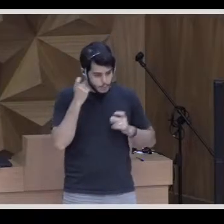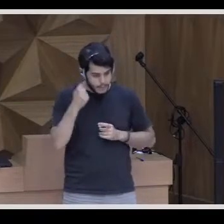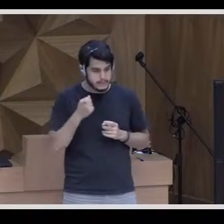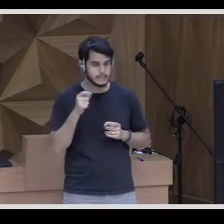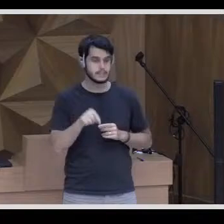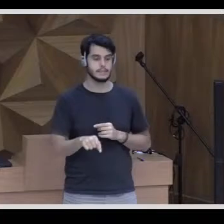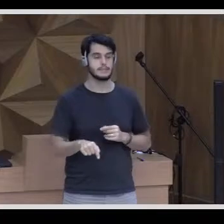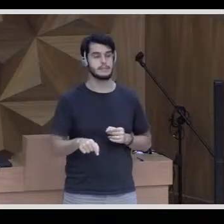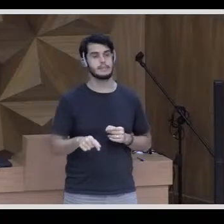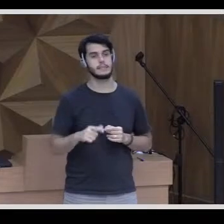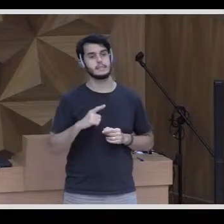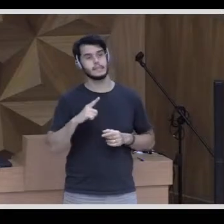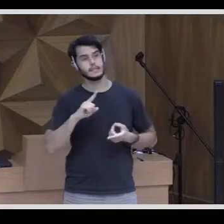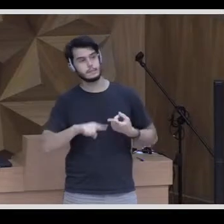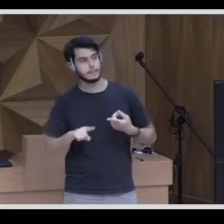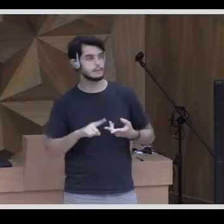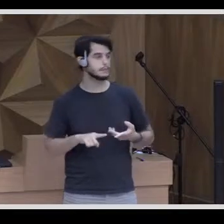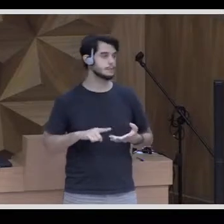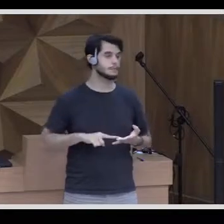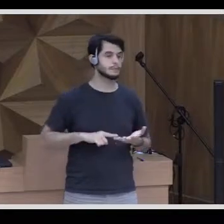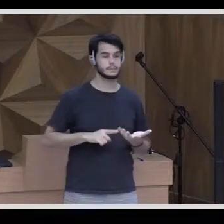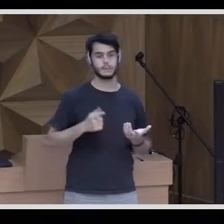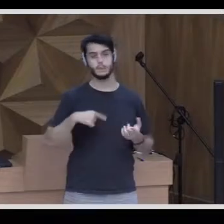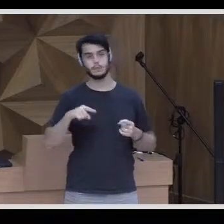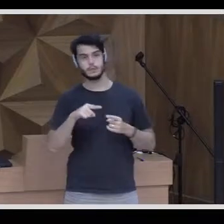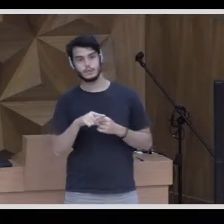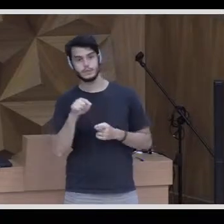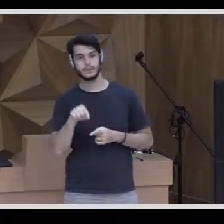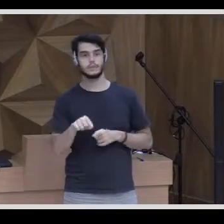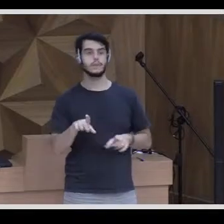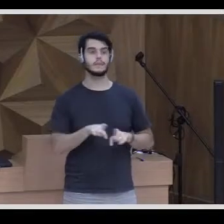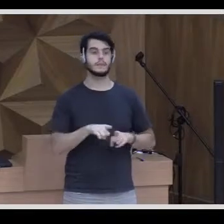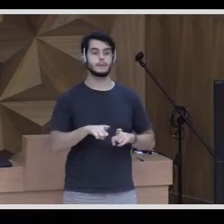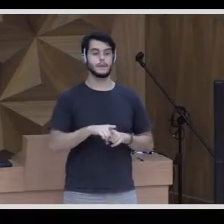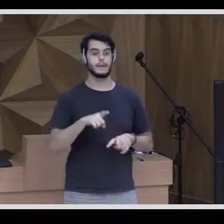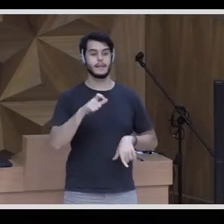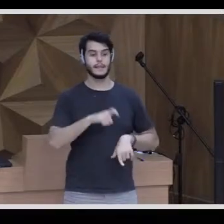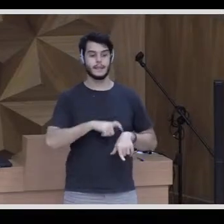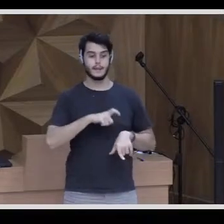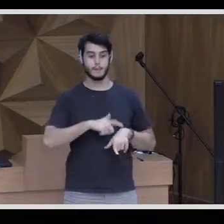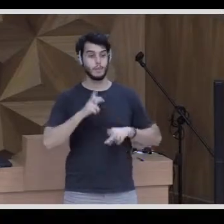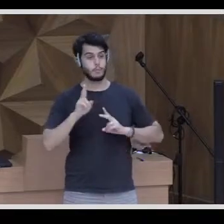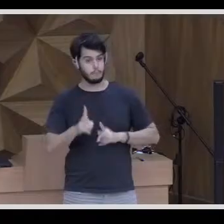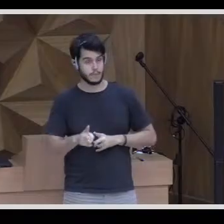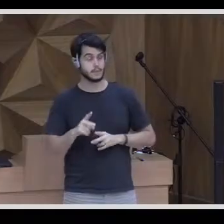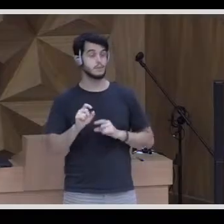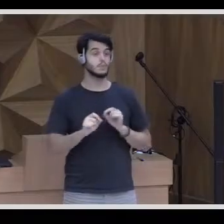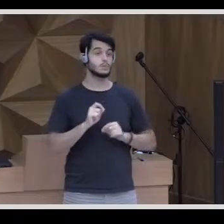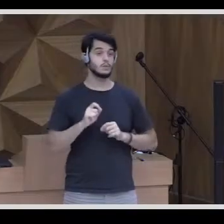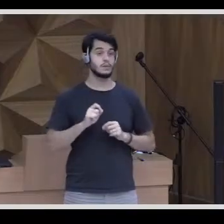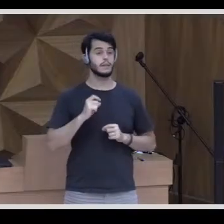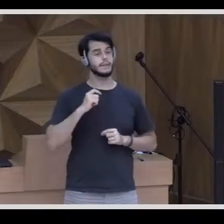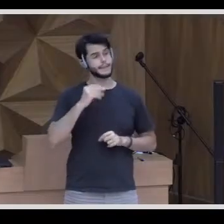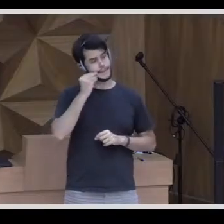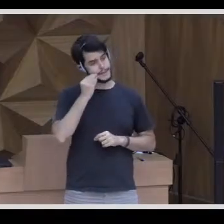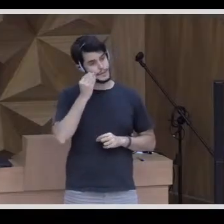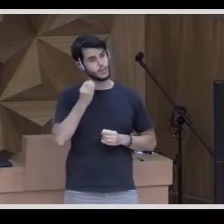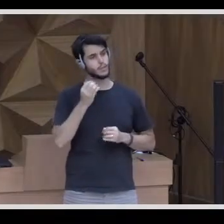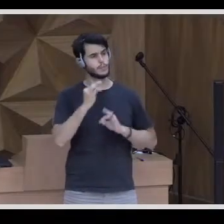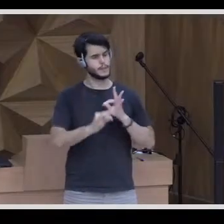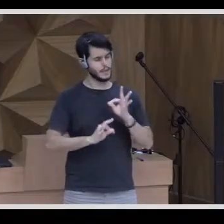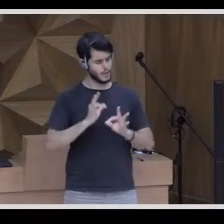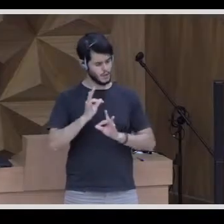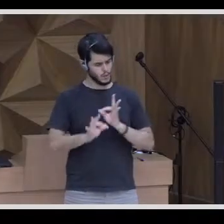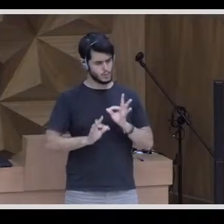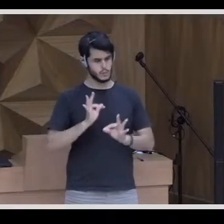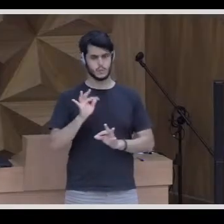were. And at the same time, of course, we're sort of looking at wearable technology and wearable systems, not just in work environments, but in a